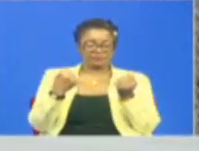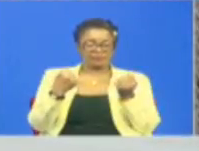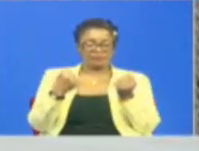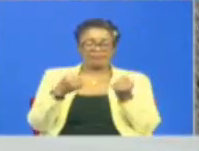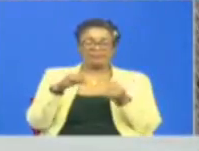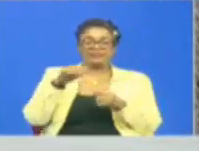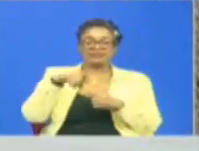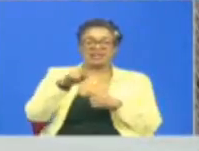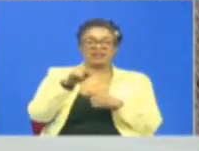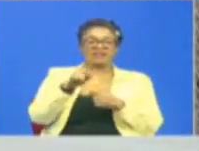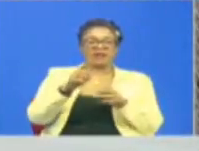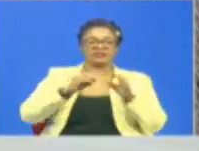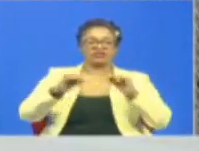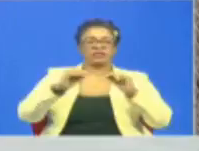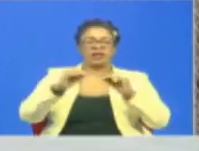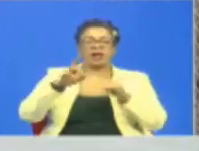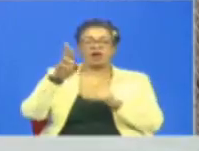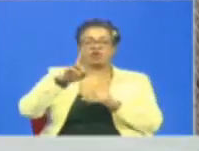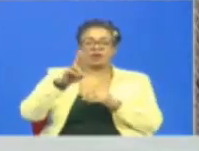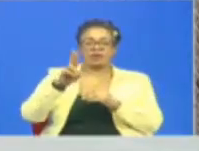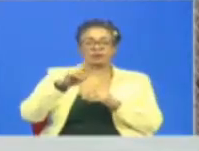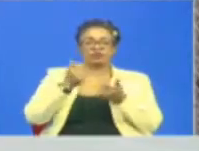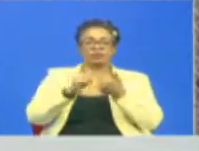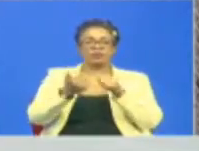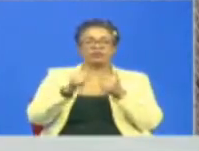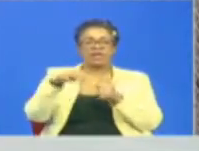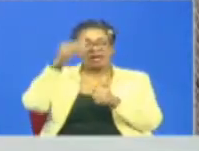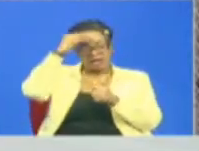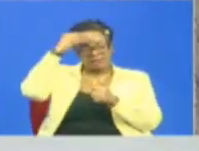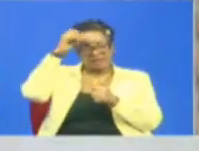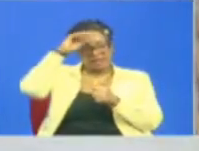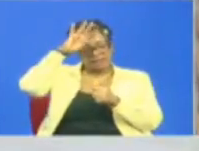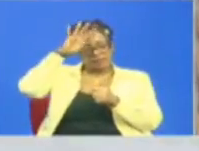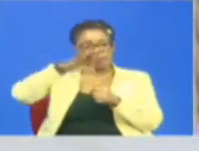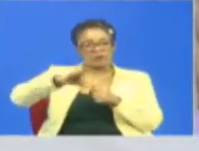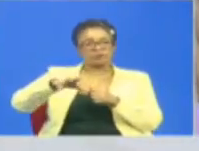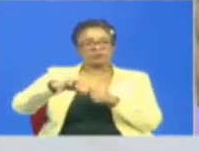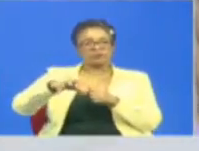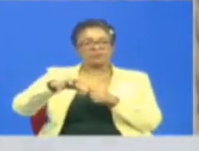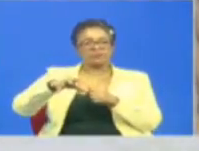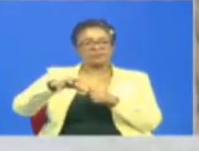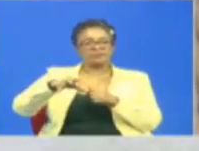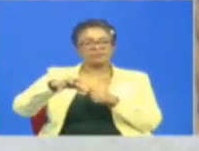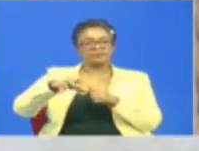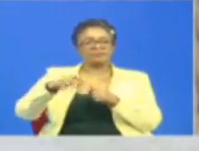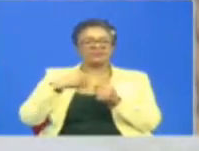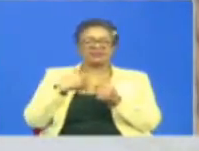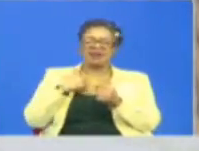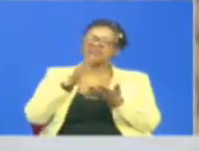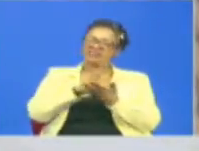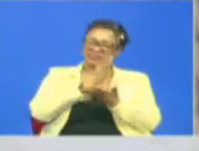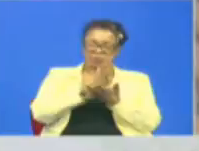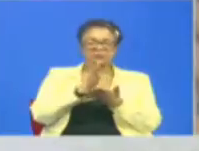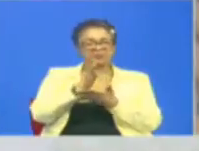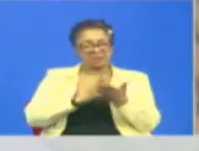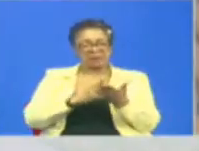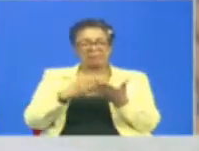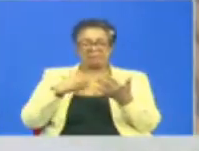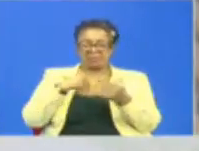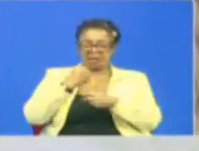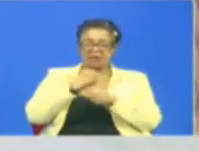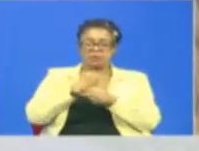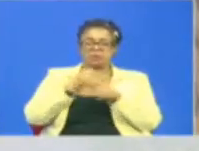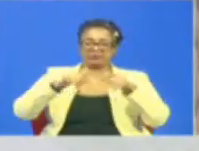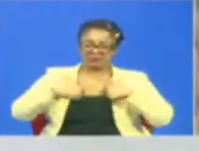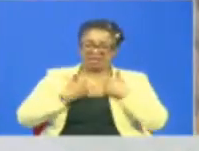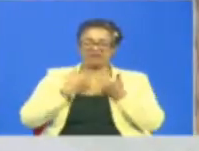Odhiambo trains at Ruiru Sports Academy in Kiambu County. Yeah, kuna zile session mimi hujiwekea na kuja hapa session za 1 hour,